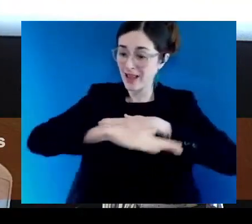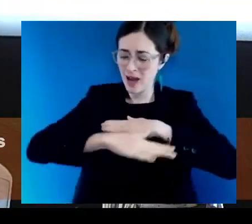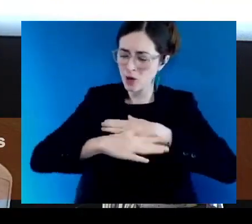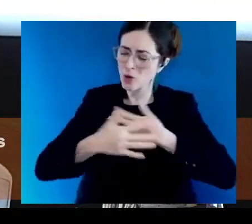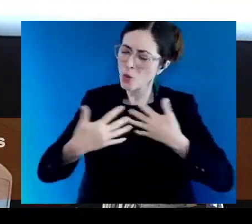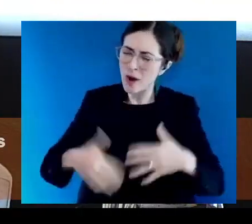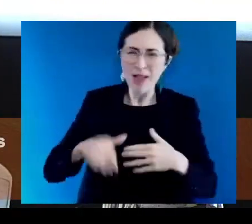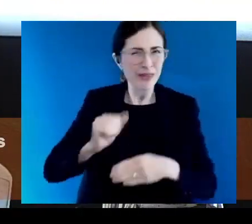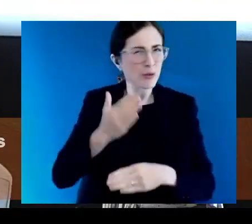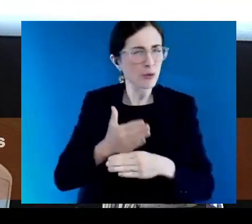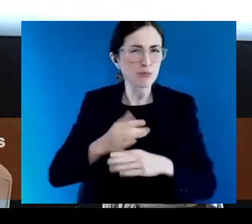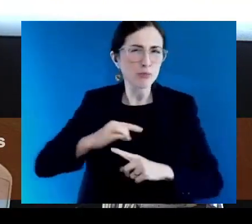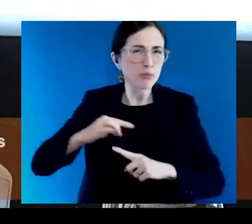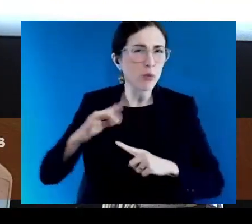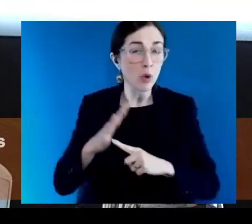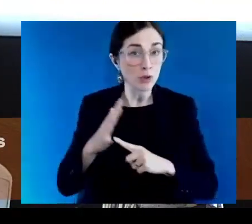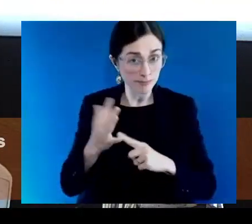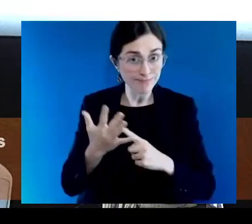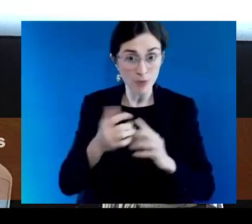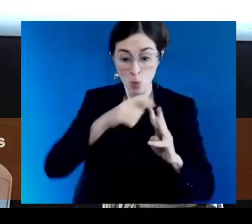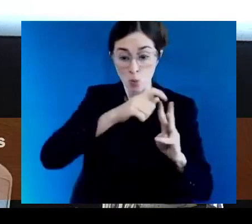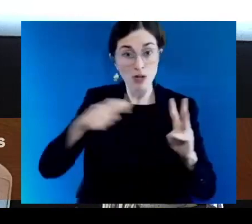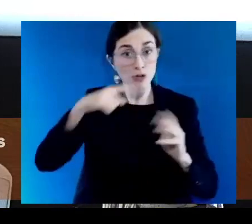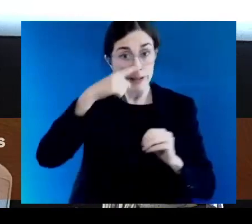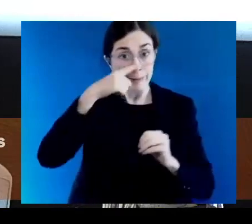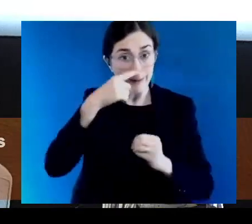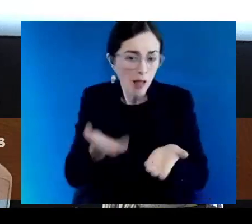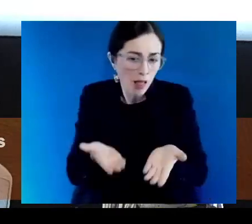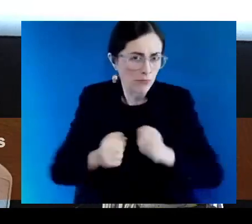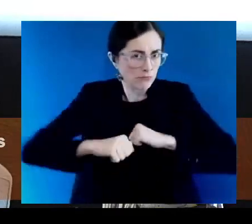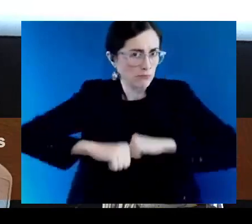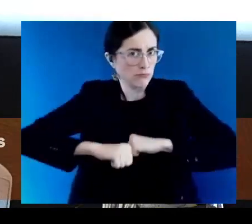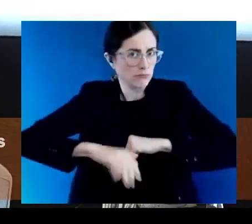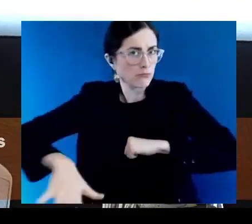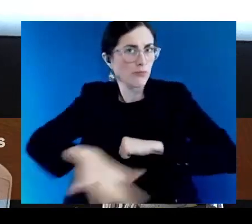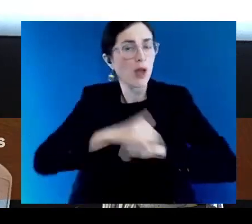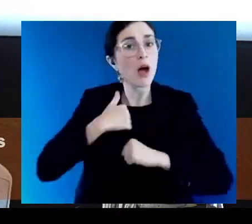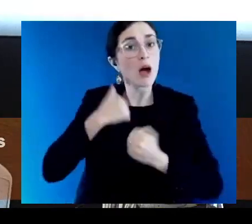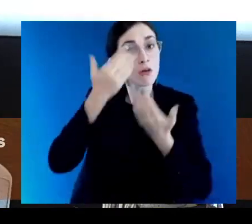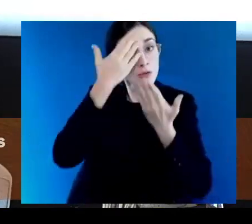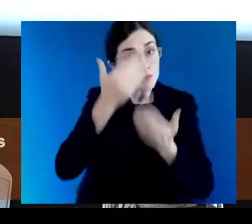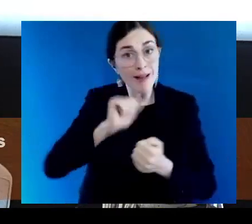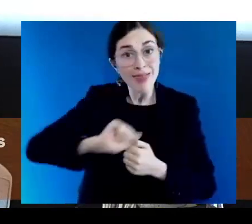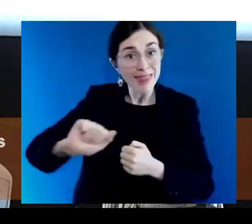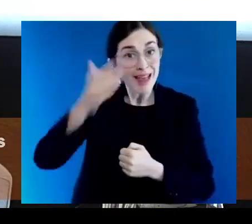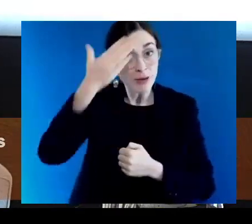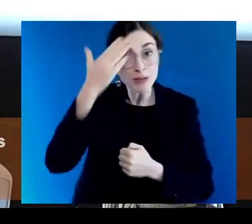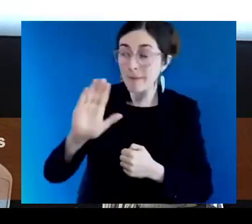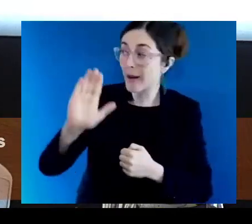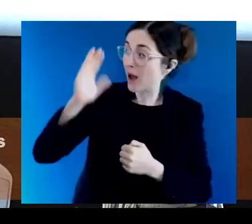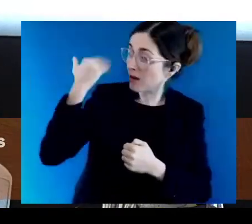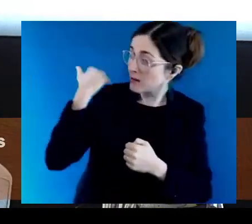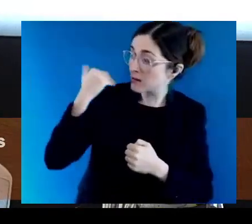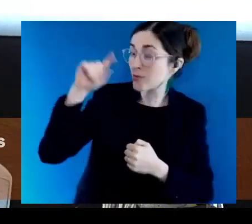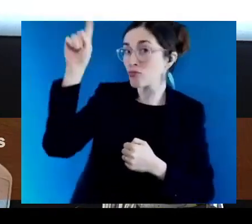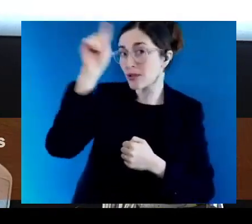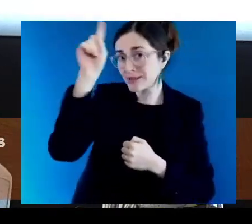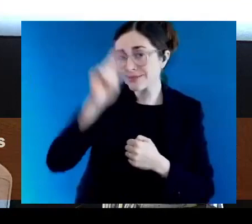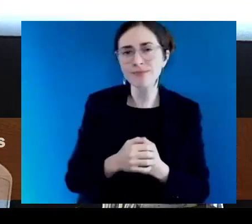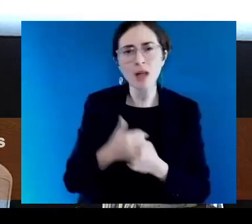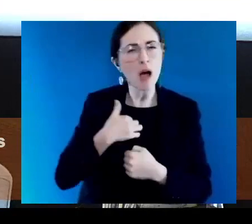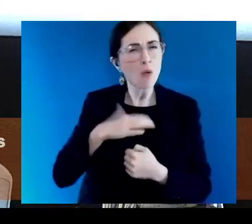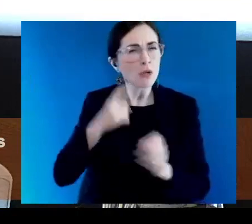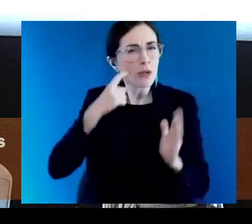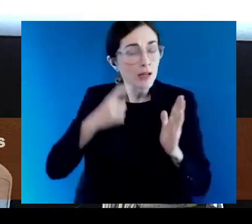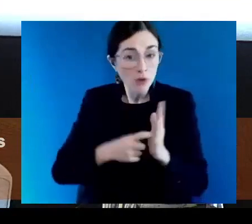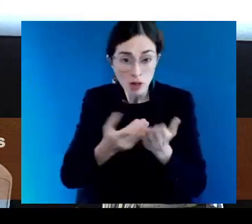undertaken, the land of the Wurundjeri people, and pay my respect to their elders past and present. I want to acknowledge the elders